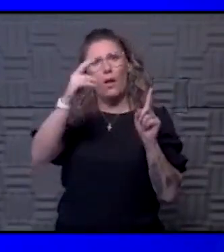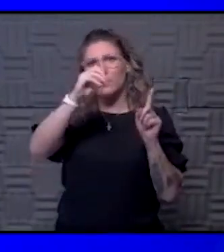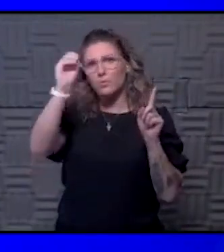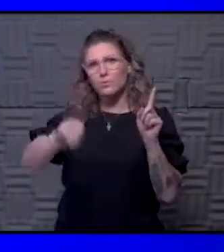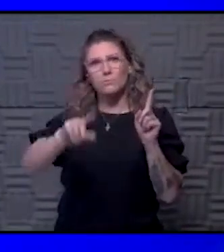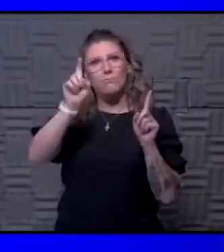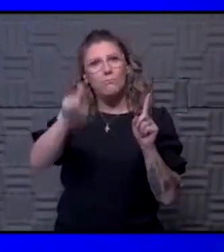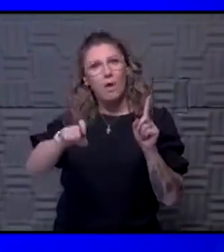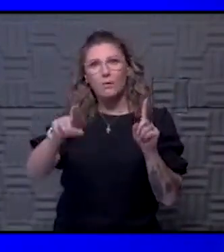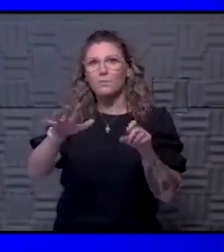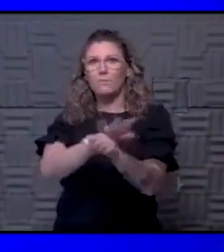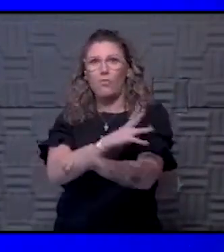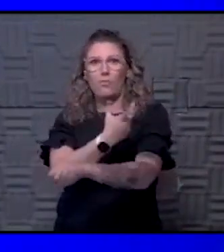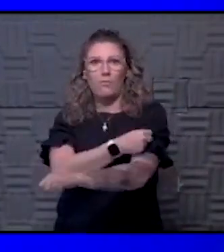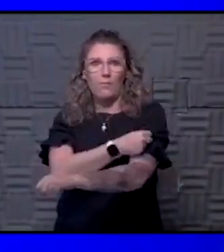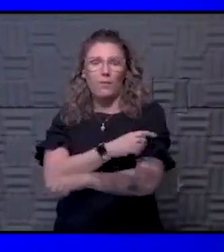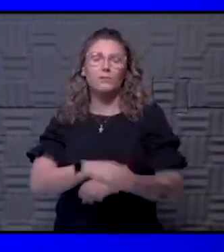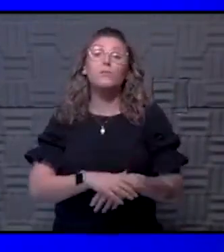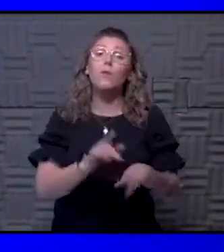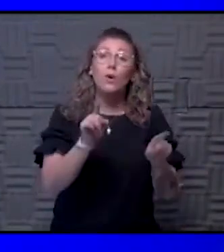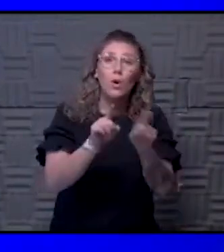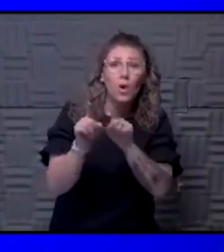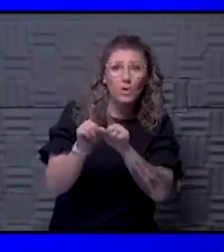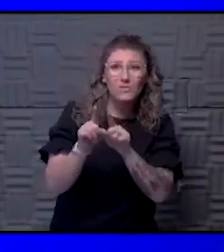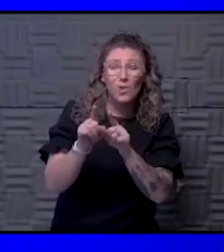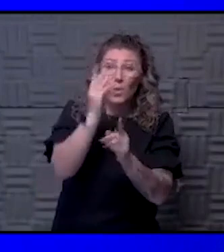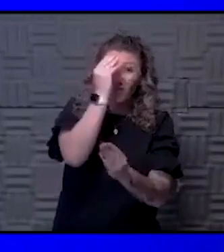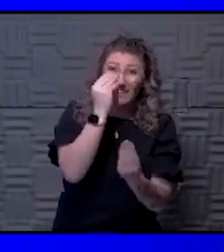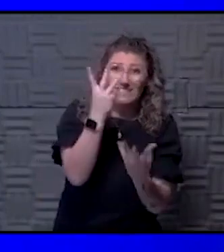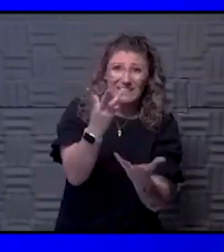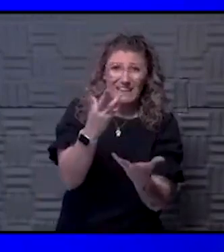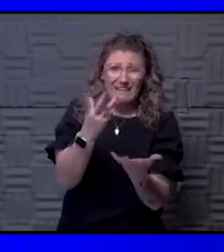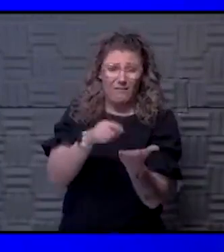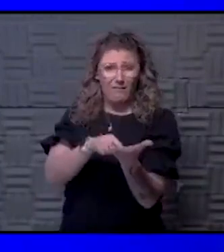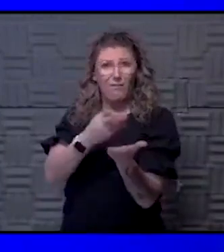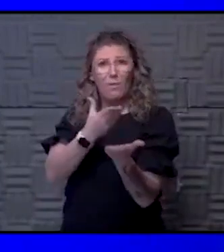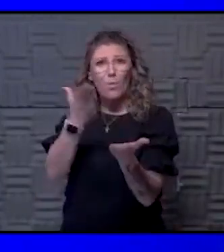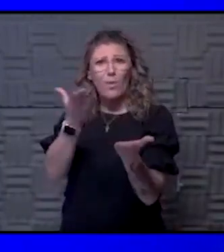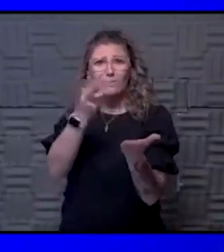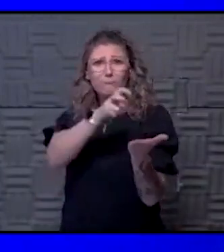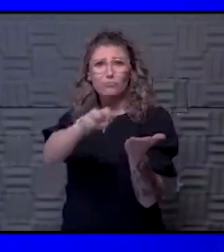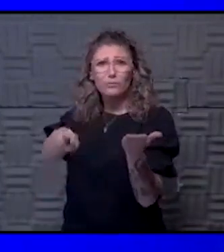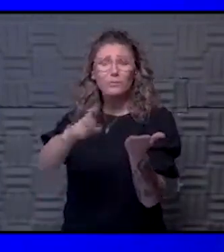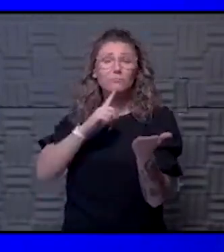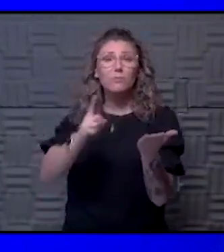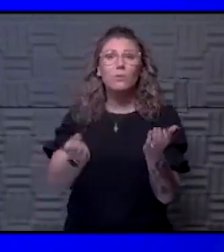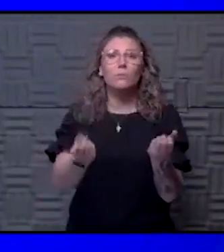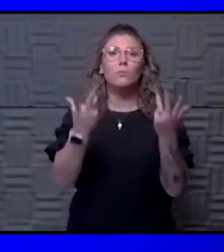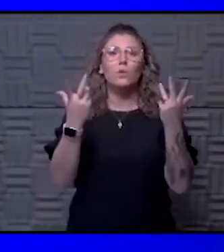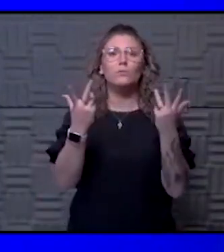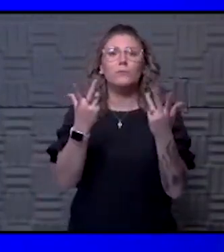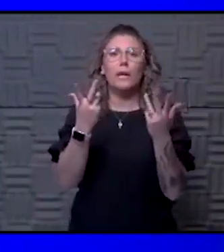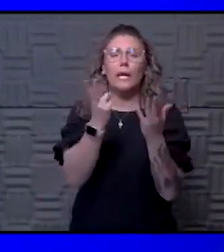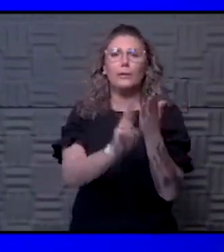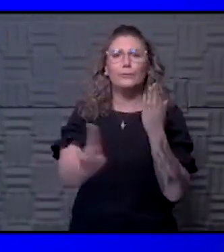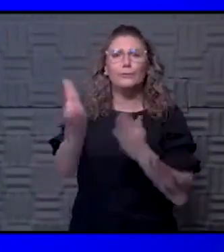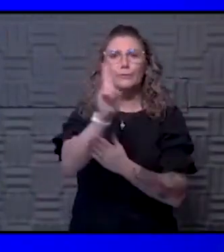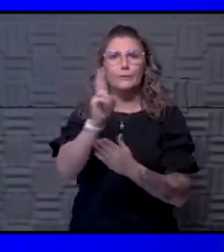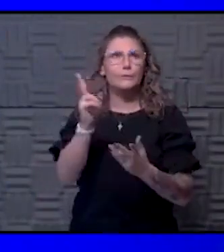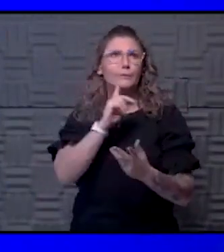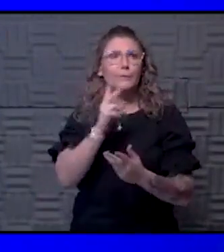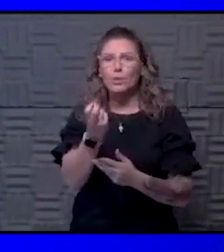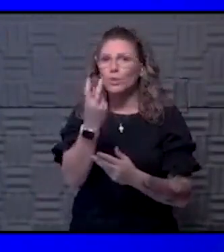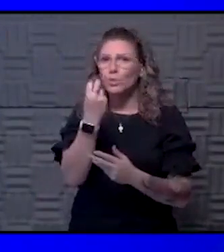population vaccinated. Yeah. And we also need to see the data and what is the transmission. We know that there is a multi-university 12,000